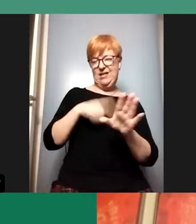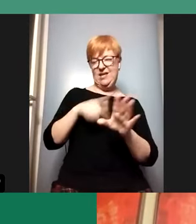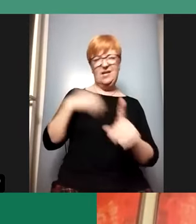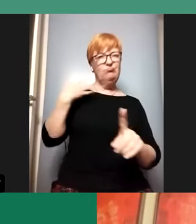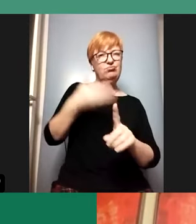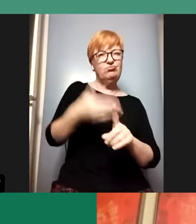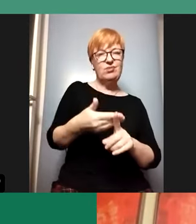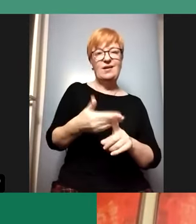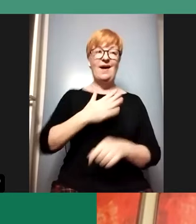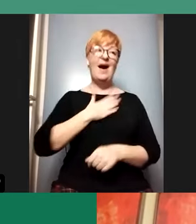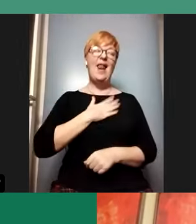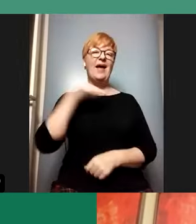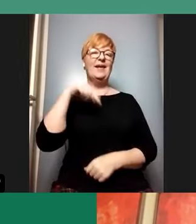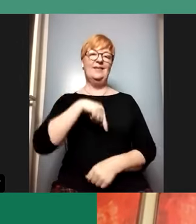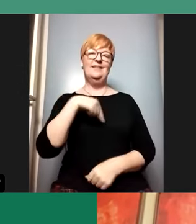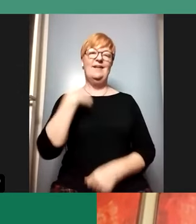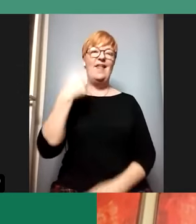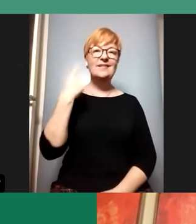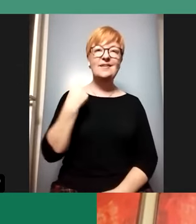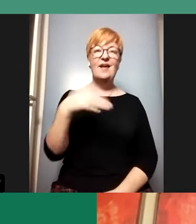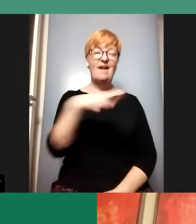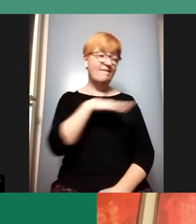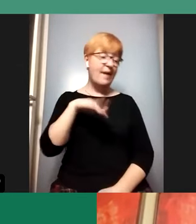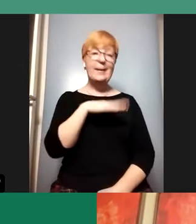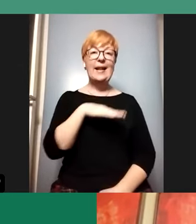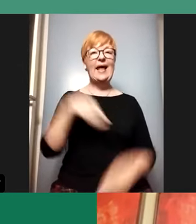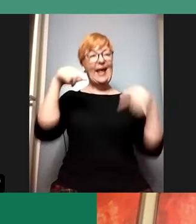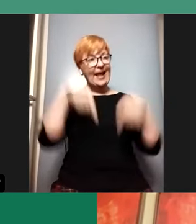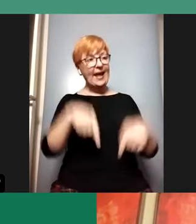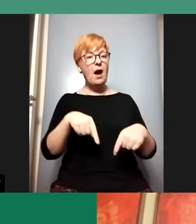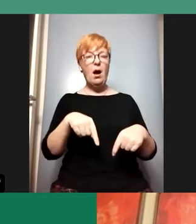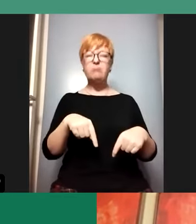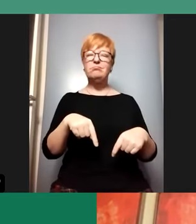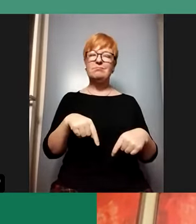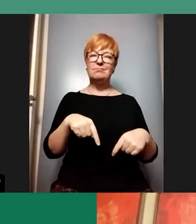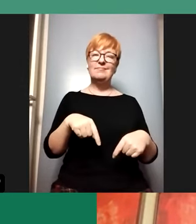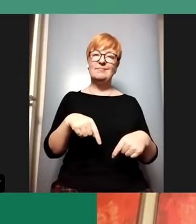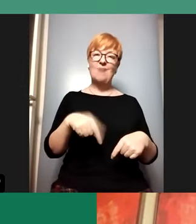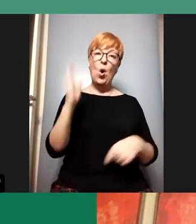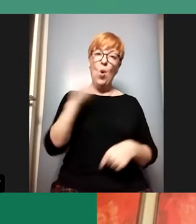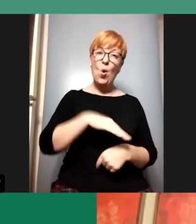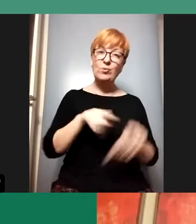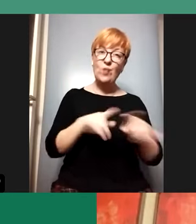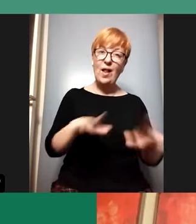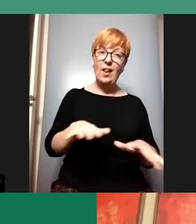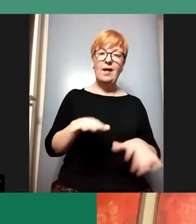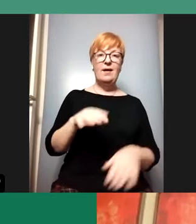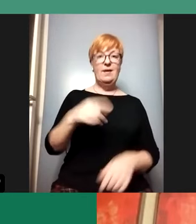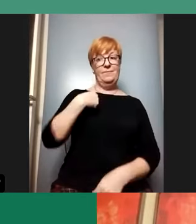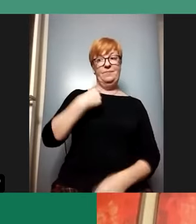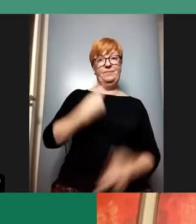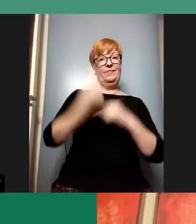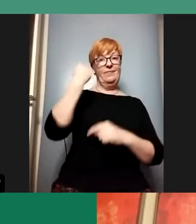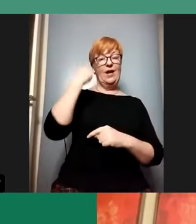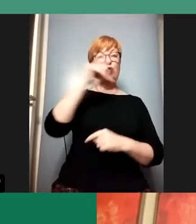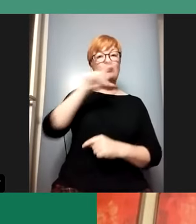I like living here. You know, I have family here, so here's home as well. You know, yeah. Actually, when I'm in Trinidad, I look forward to